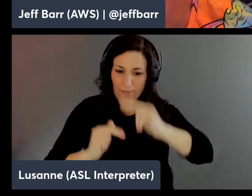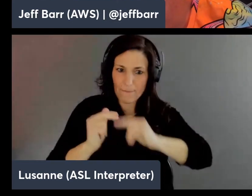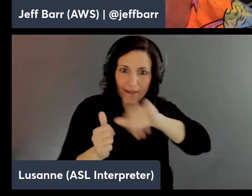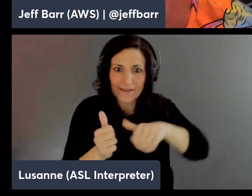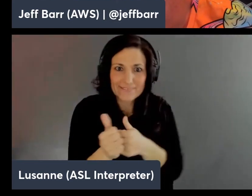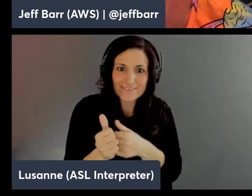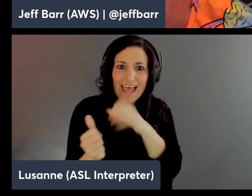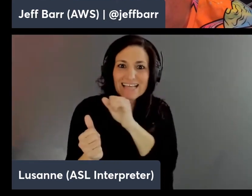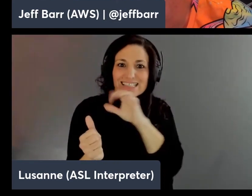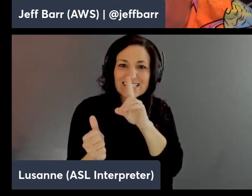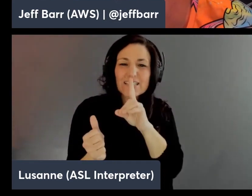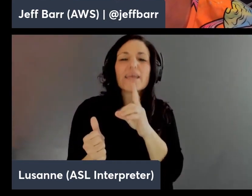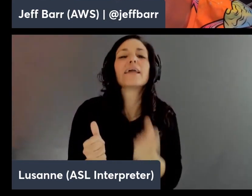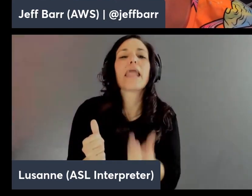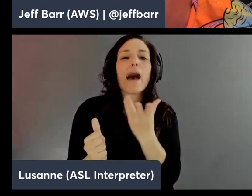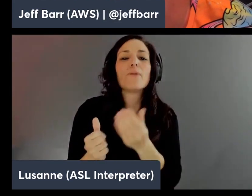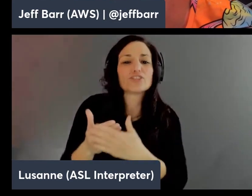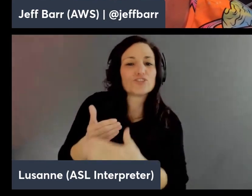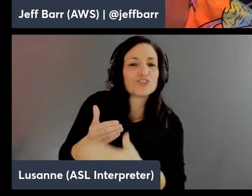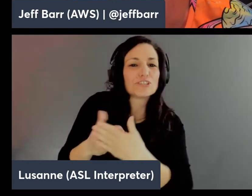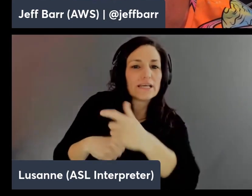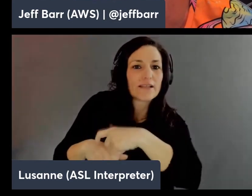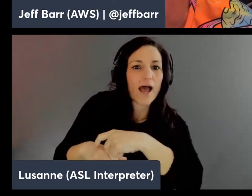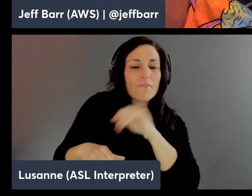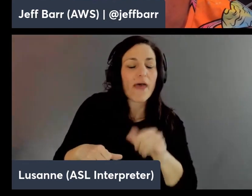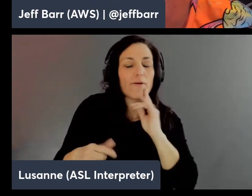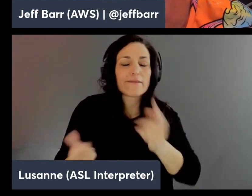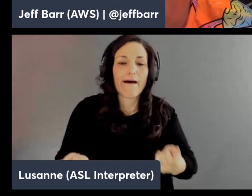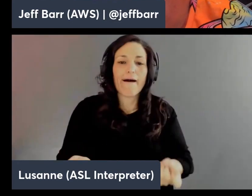this was a big aha moment for us, where